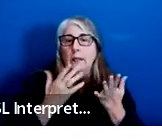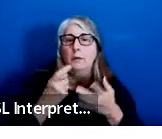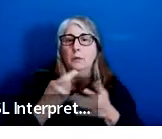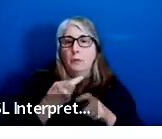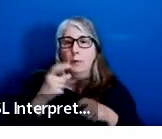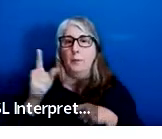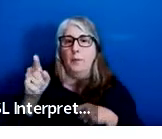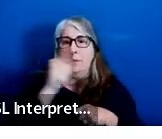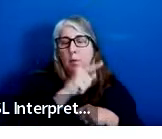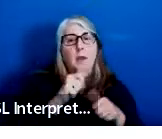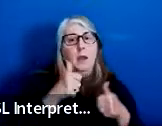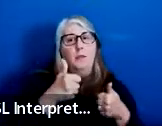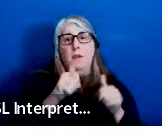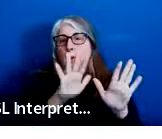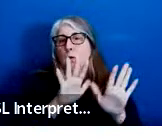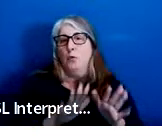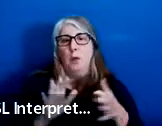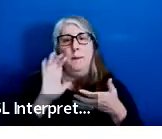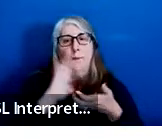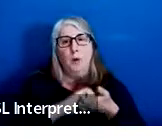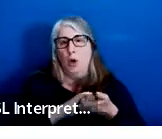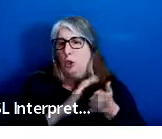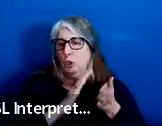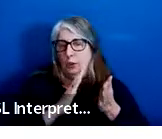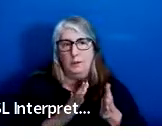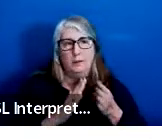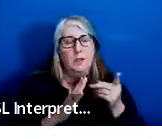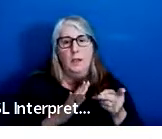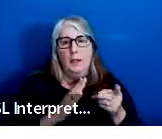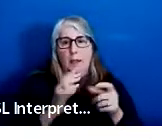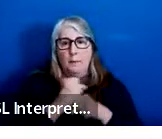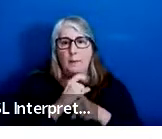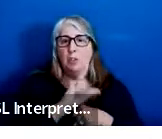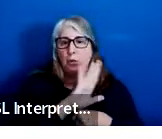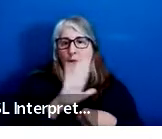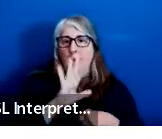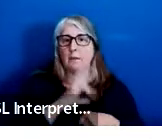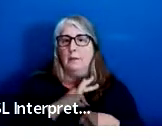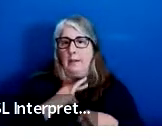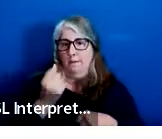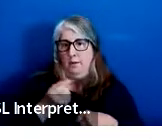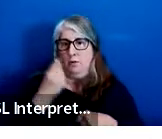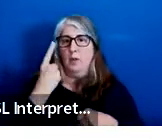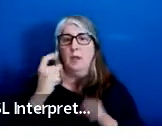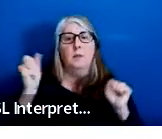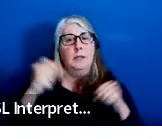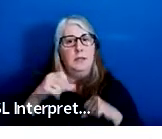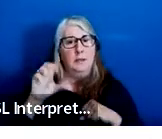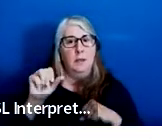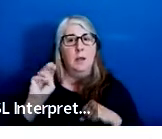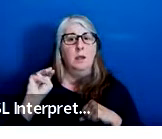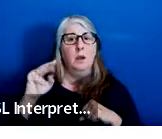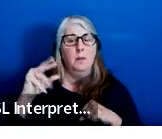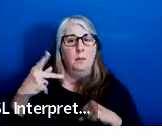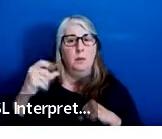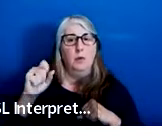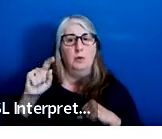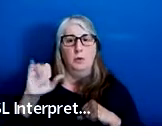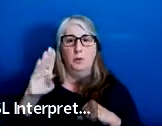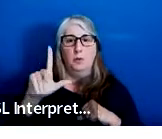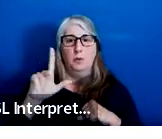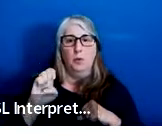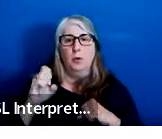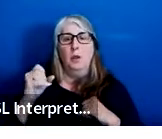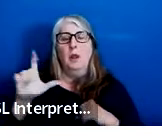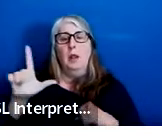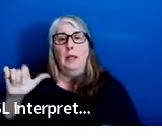and they've been great partners in, making sure that their staff understand this. But yes, compostable liners are permitted to be in the green